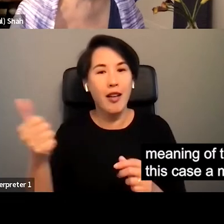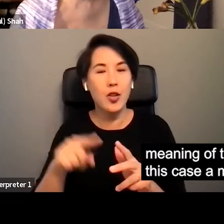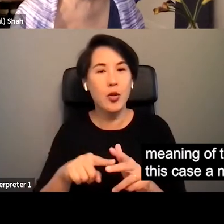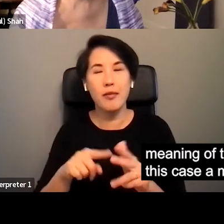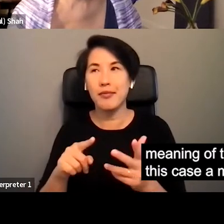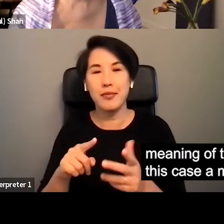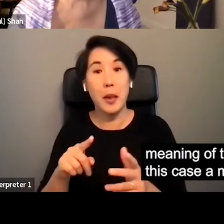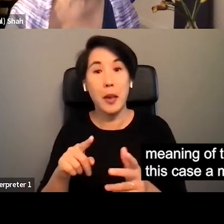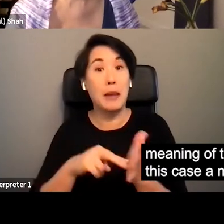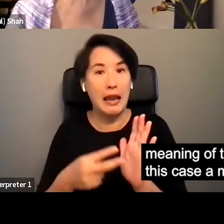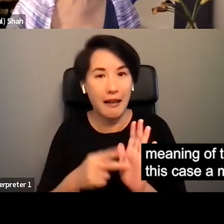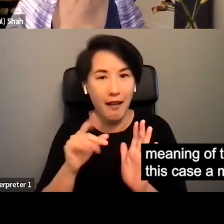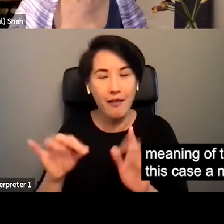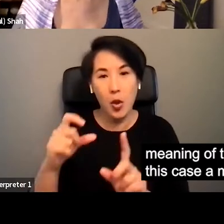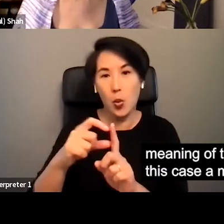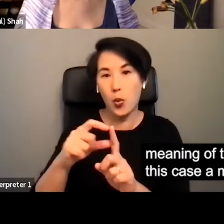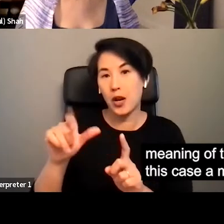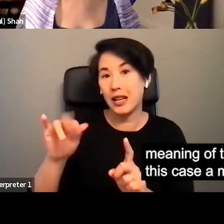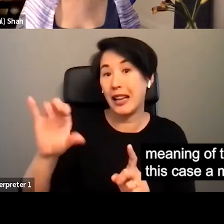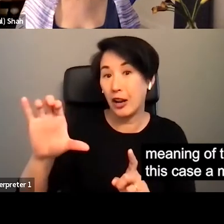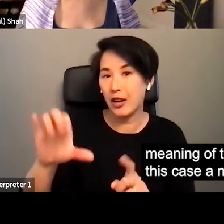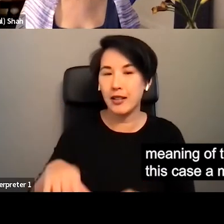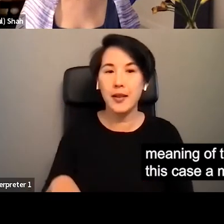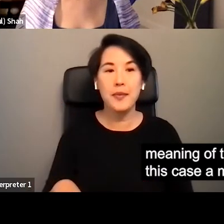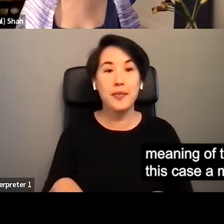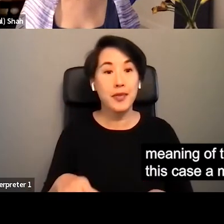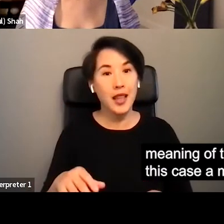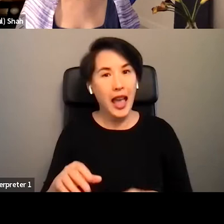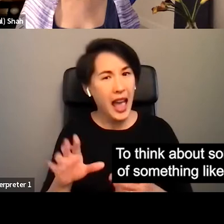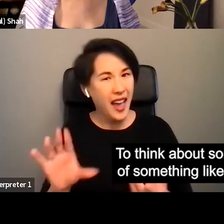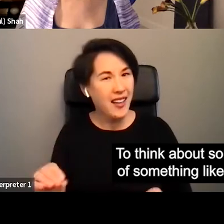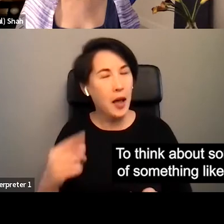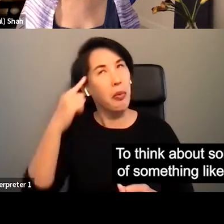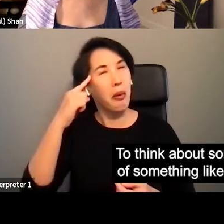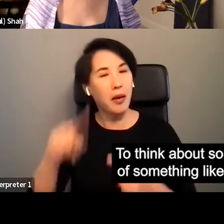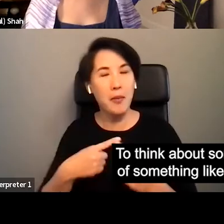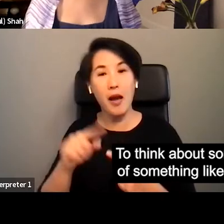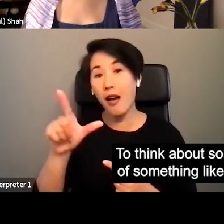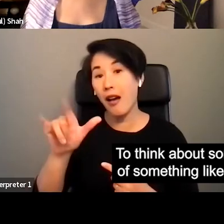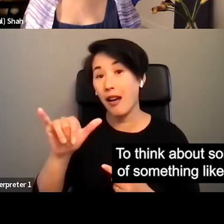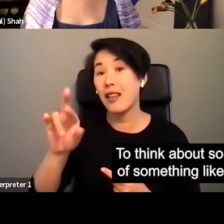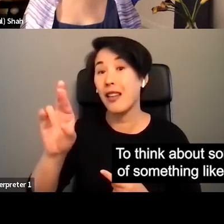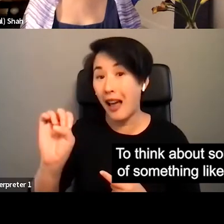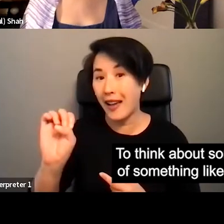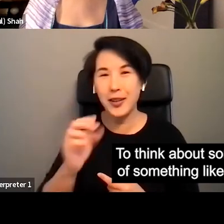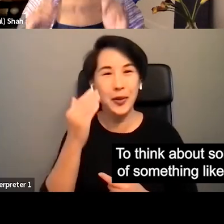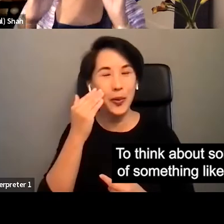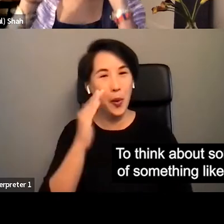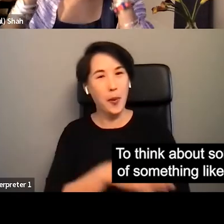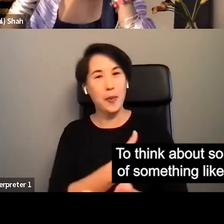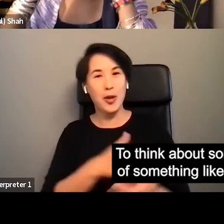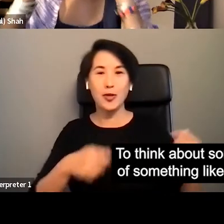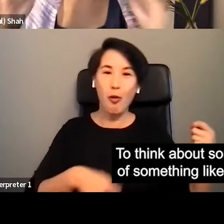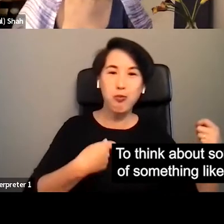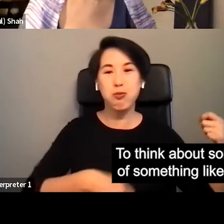of the lyre, which is in this case, a musical instrument. And to think about sort of the musical origins of something